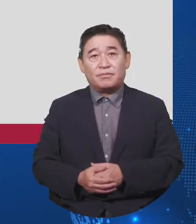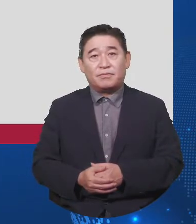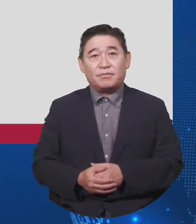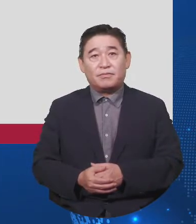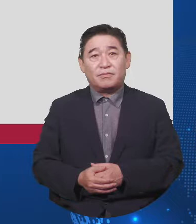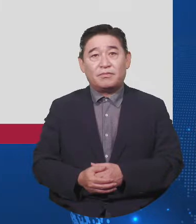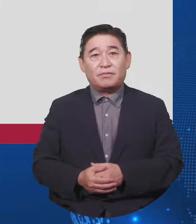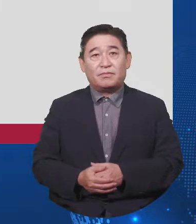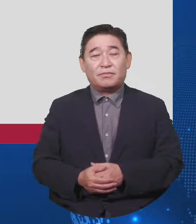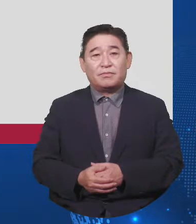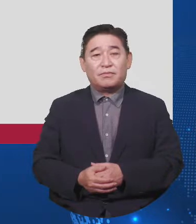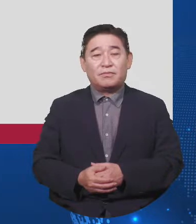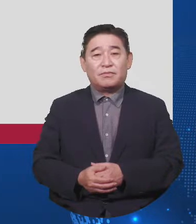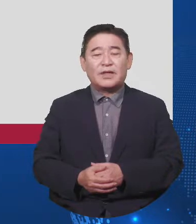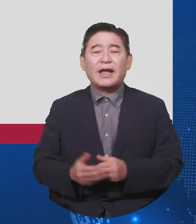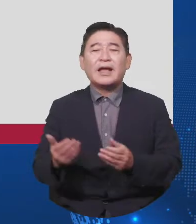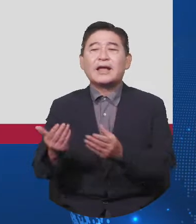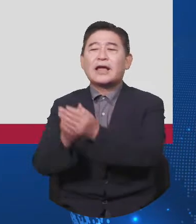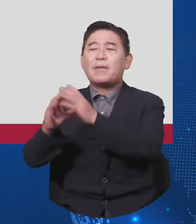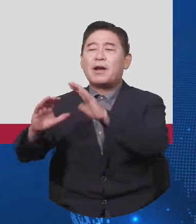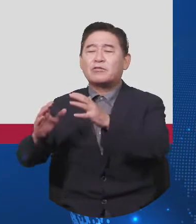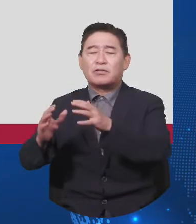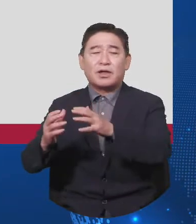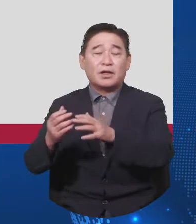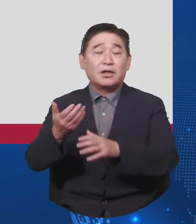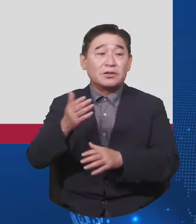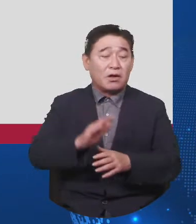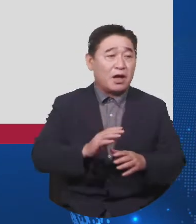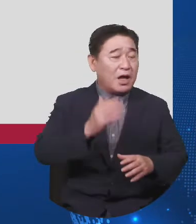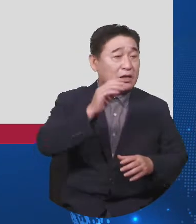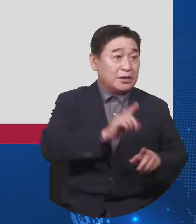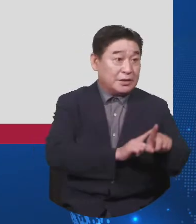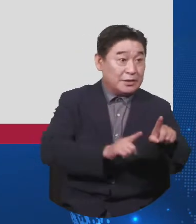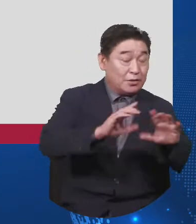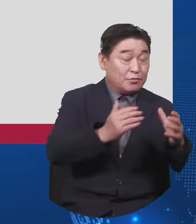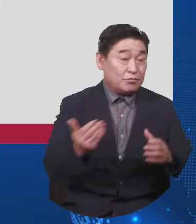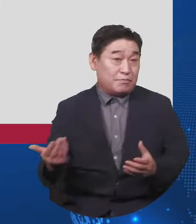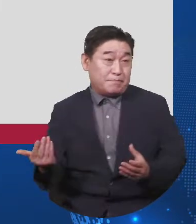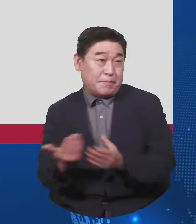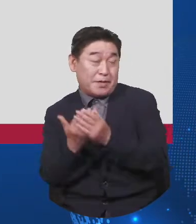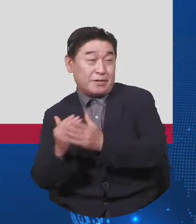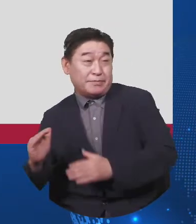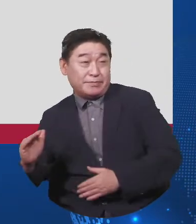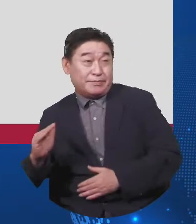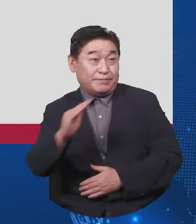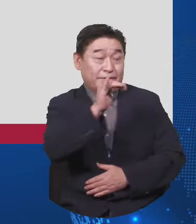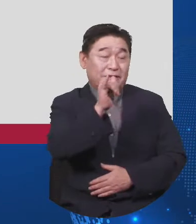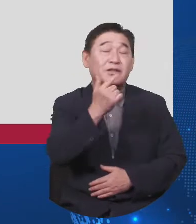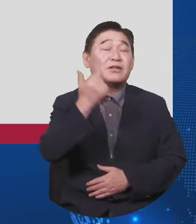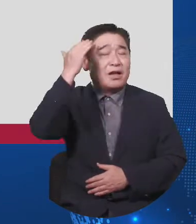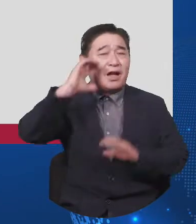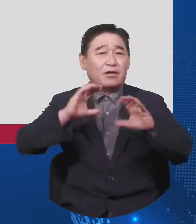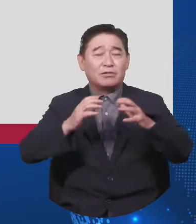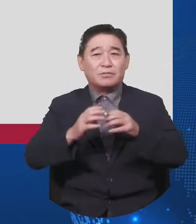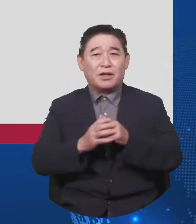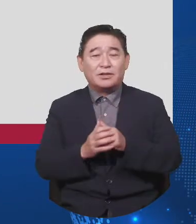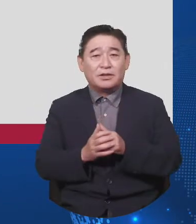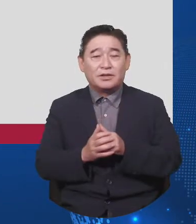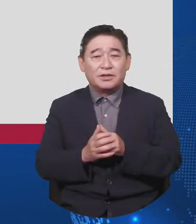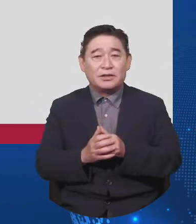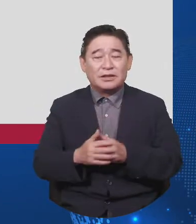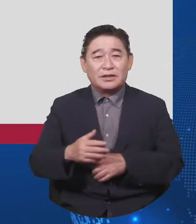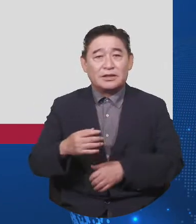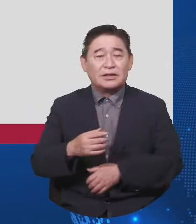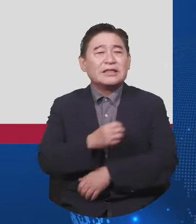to other countries. Yeah? Just think about Costa Rica, Chile, a number of other countries. So the